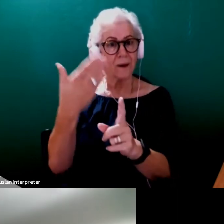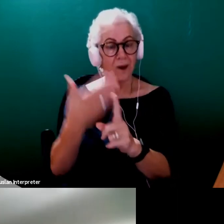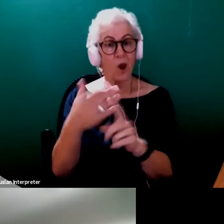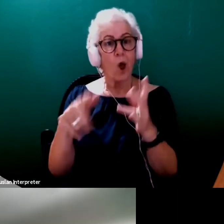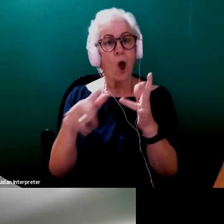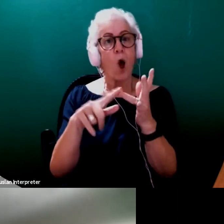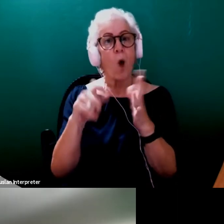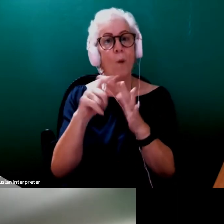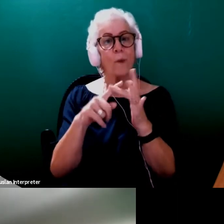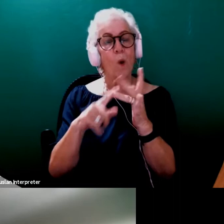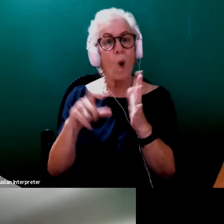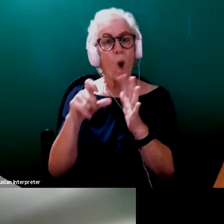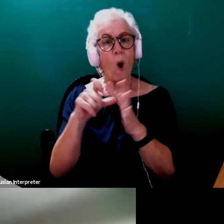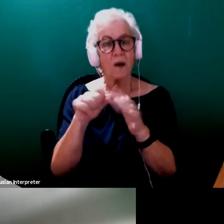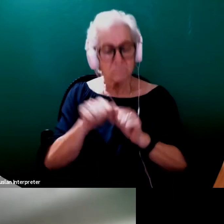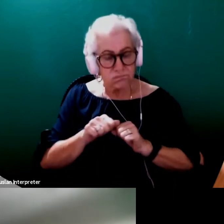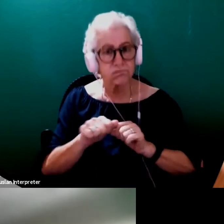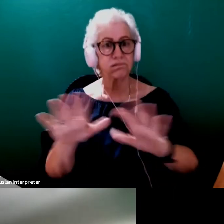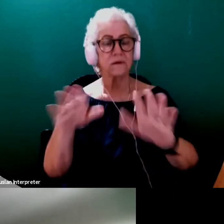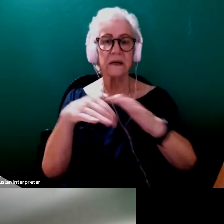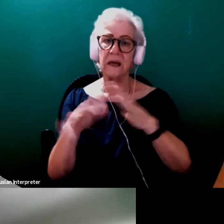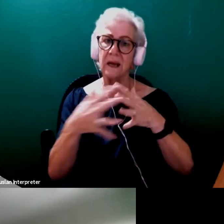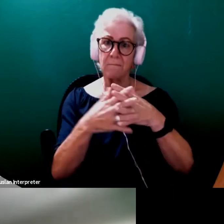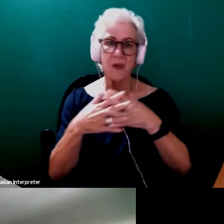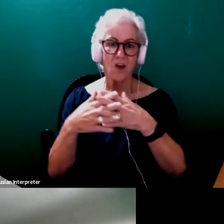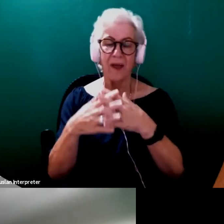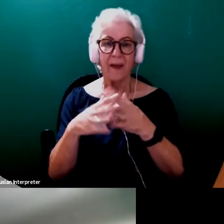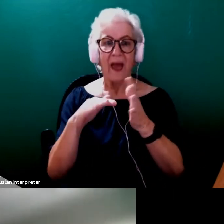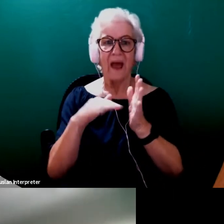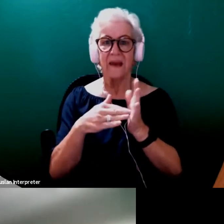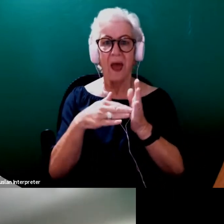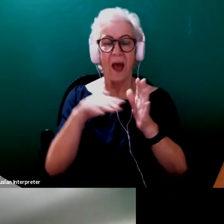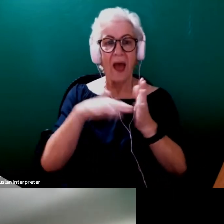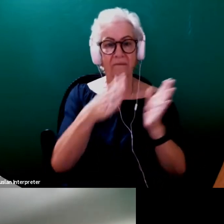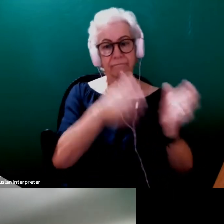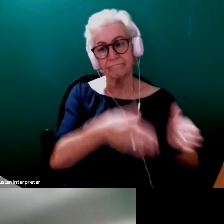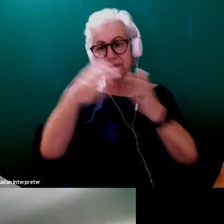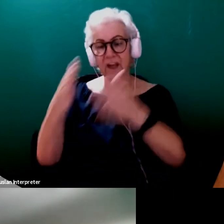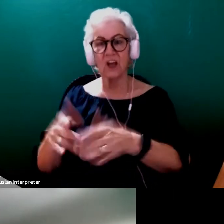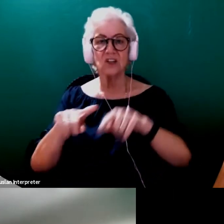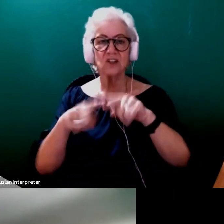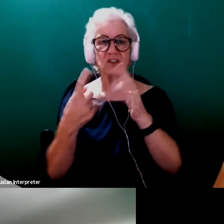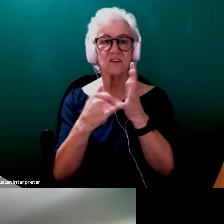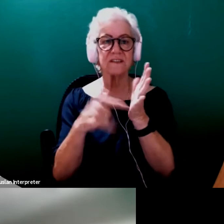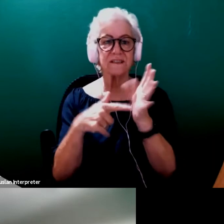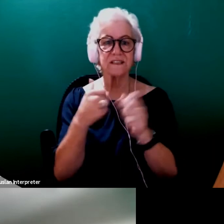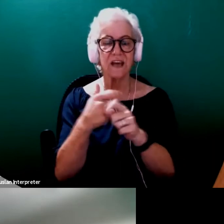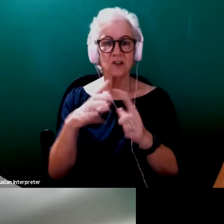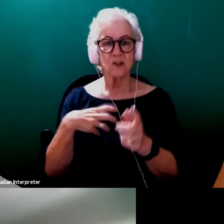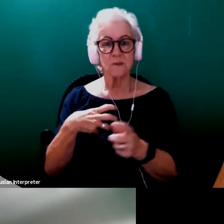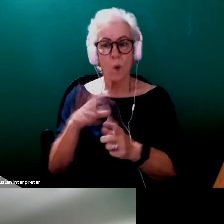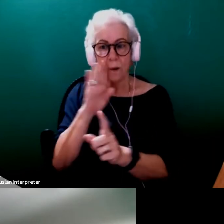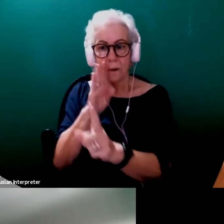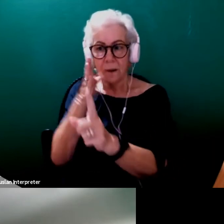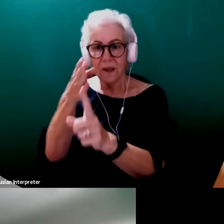opioid epidemic in the United States has moved into another stage. It's now more about heroin and fentanyl